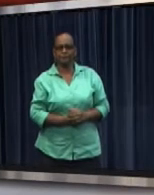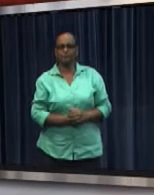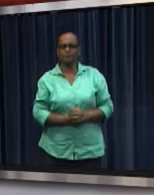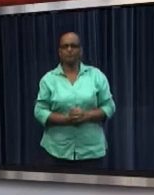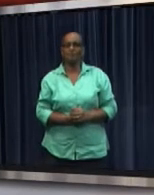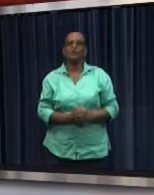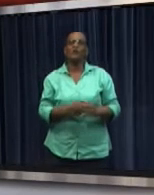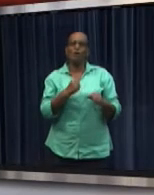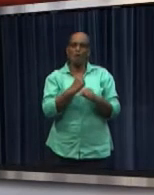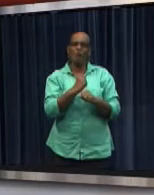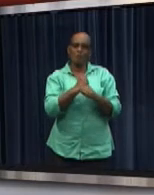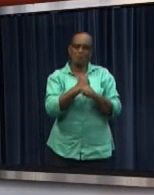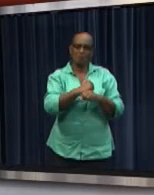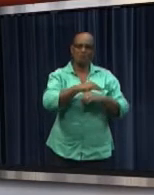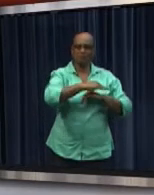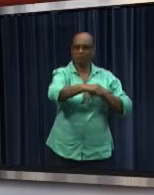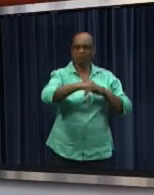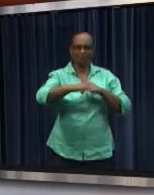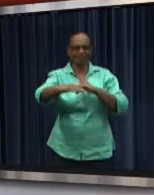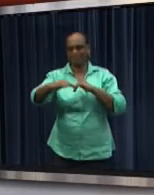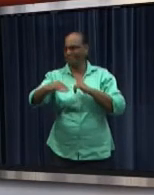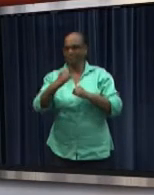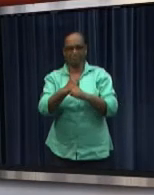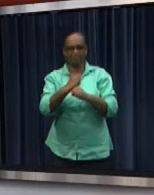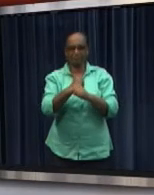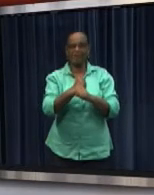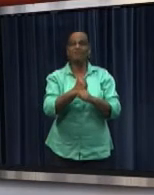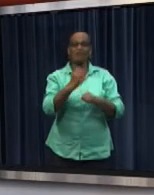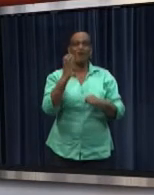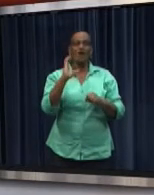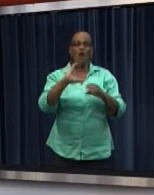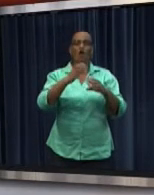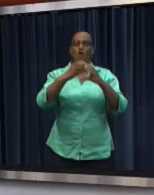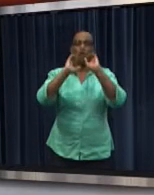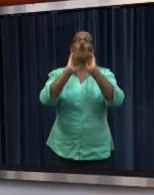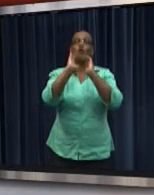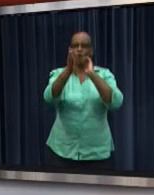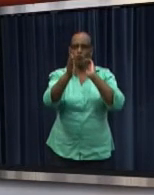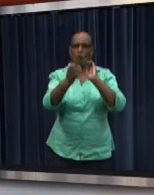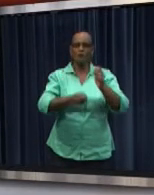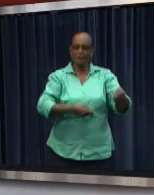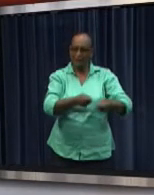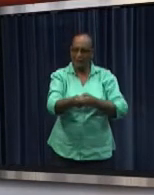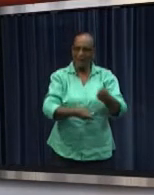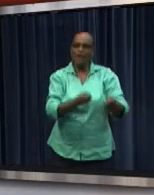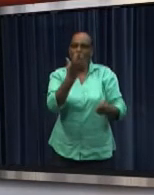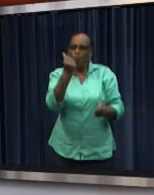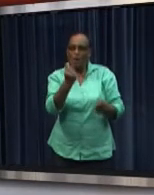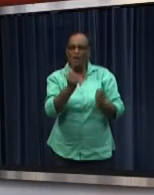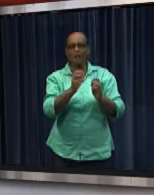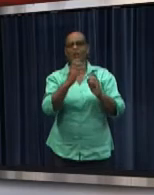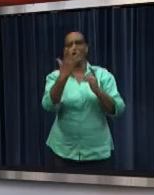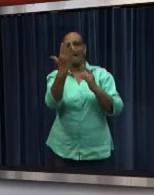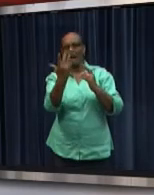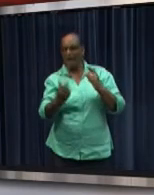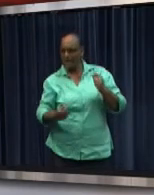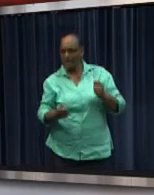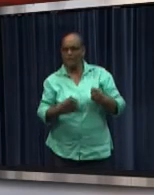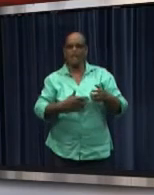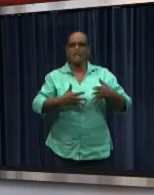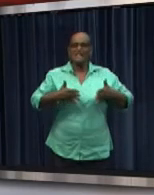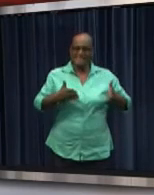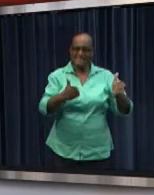To make better use of the agricultural potential of Coroni, the government plans to carry out a number